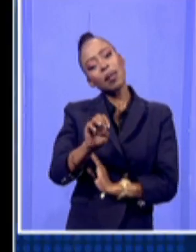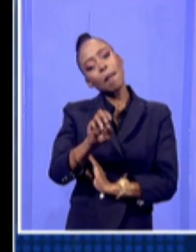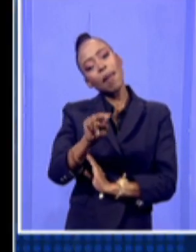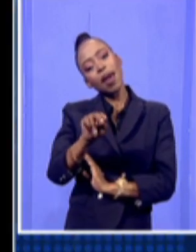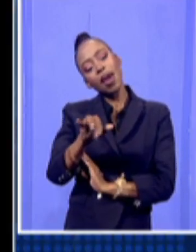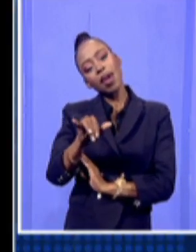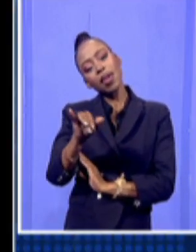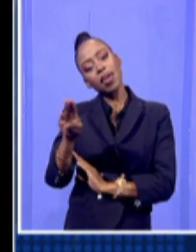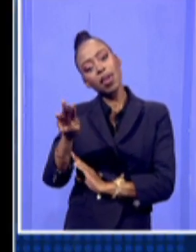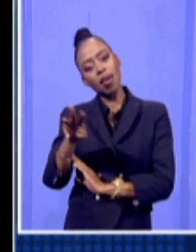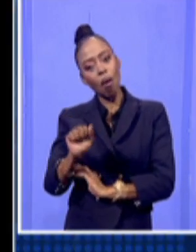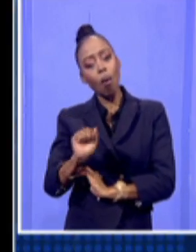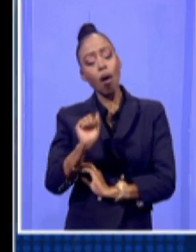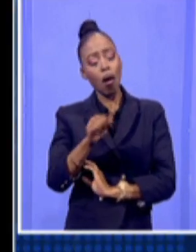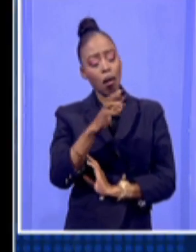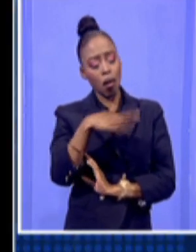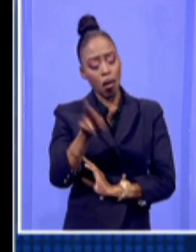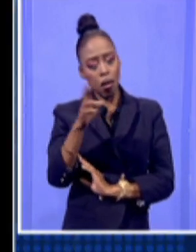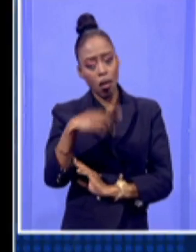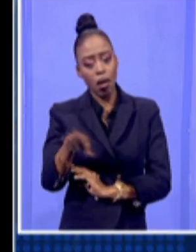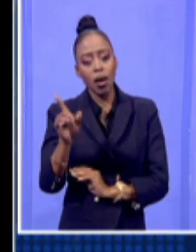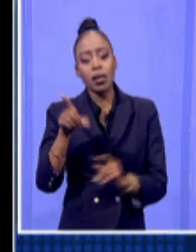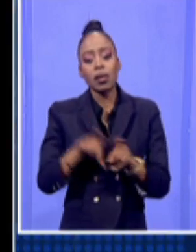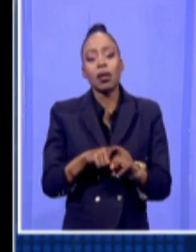absolutely, absolutely. I remember